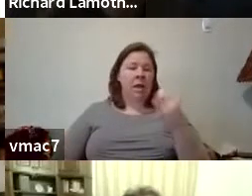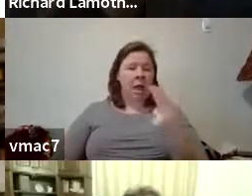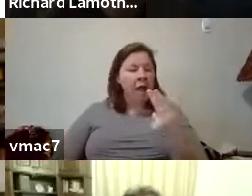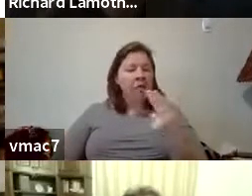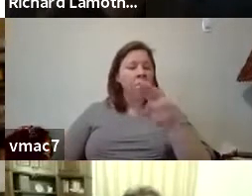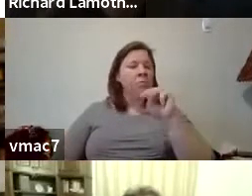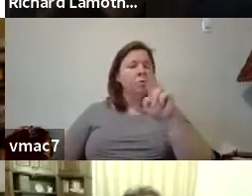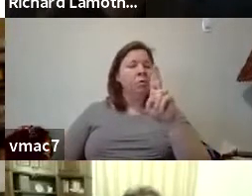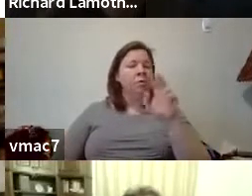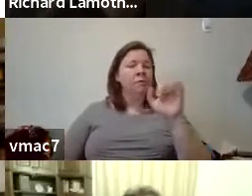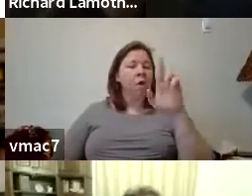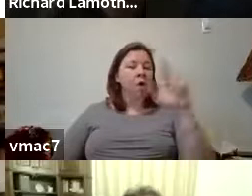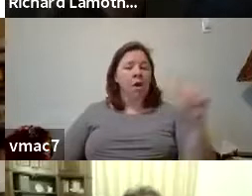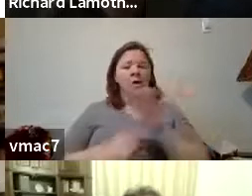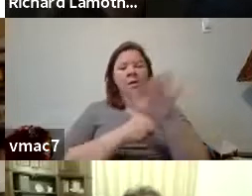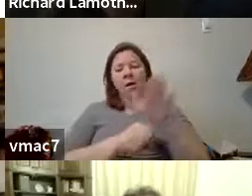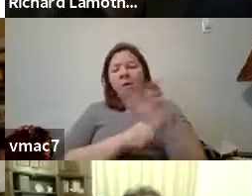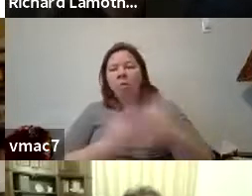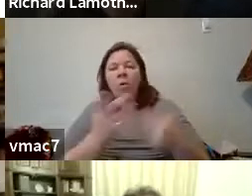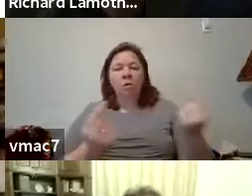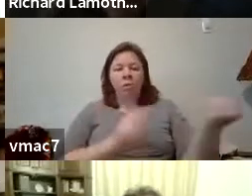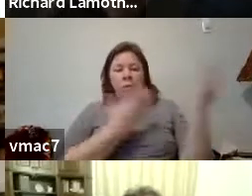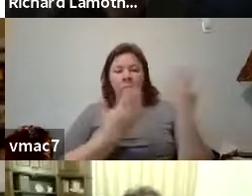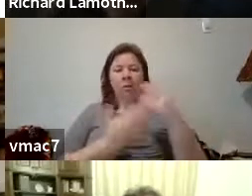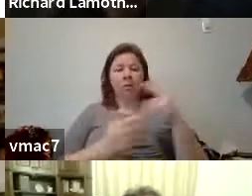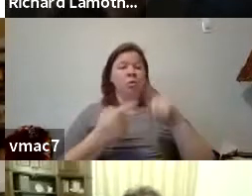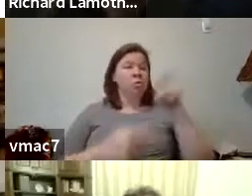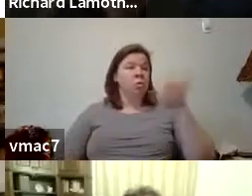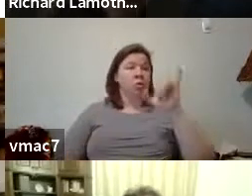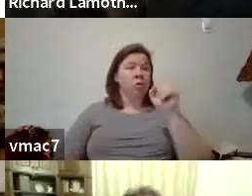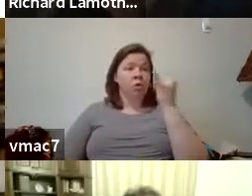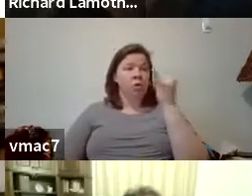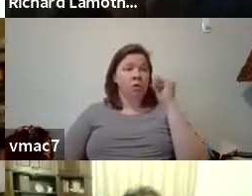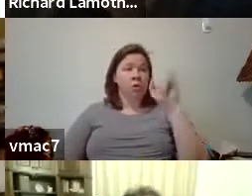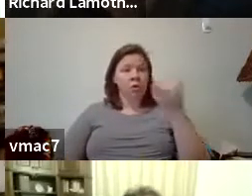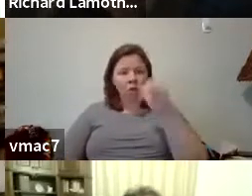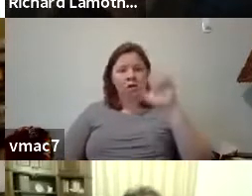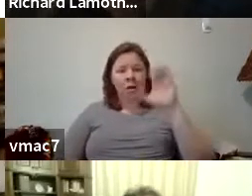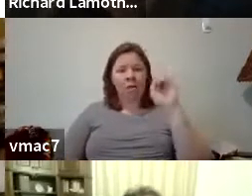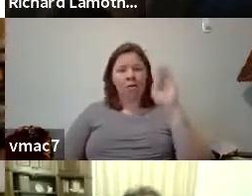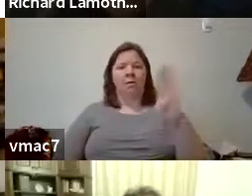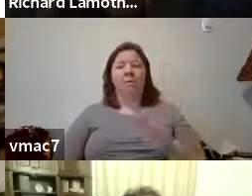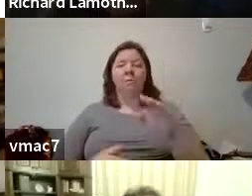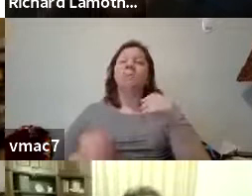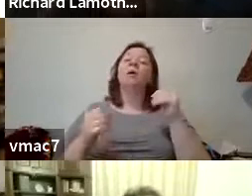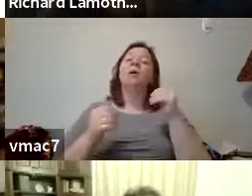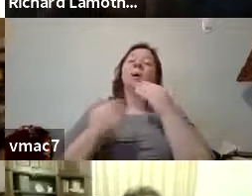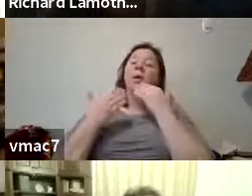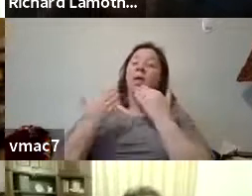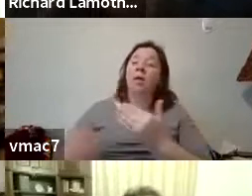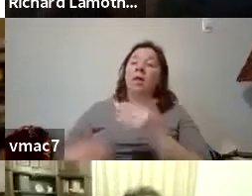doing. Over to you, Jacob. All right. Thank you very much, Stephen. I